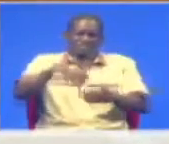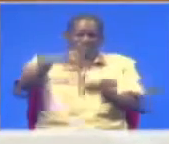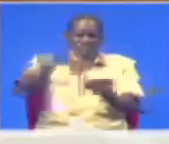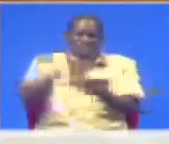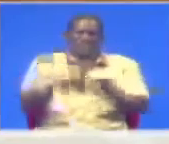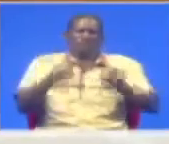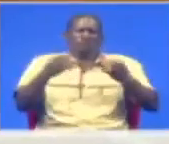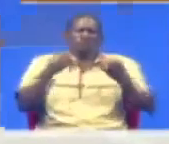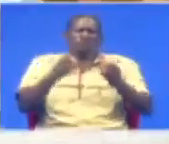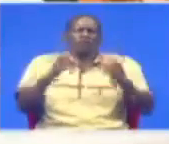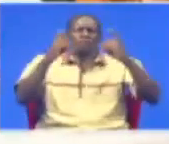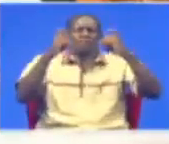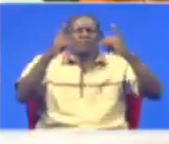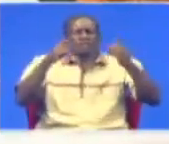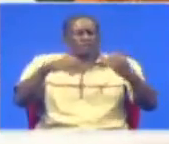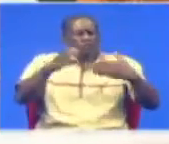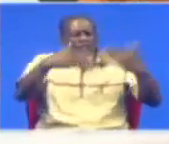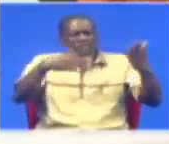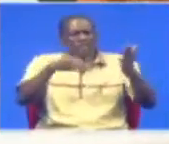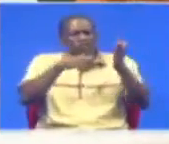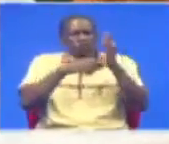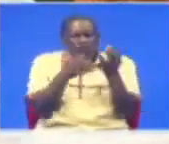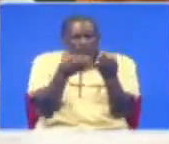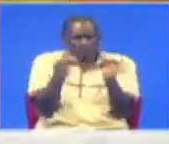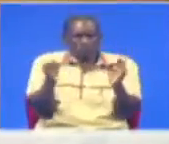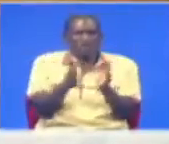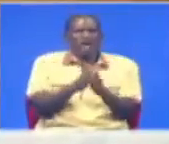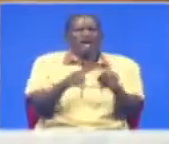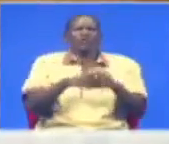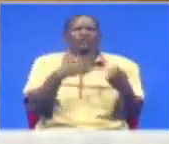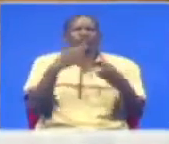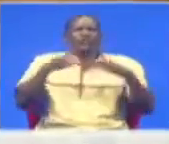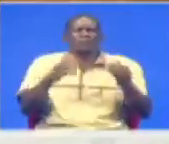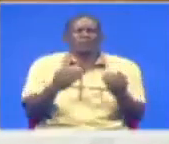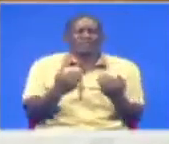freedom and even vocalizing his frustrations.